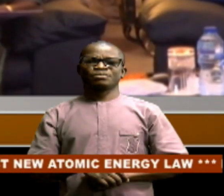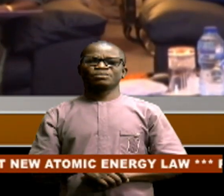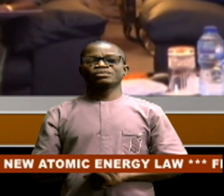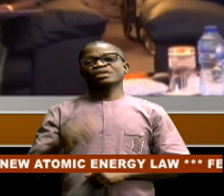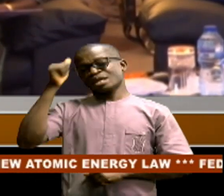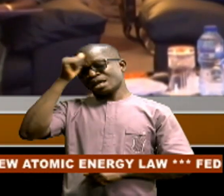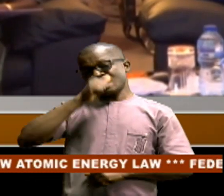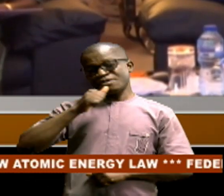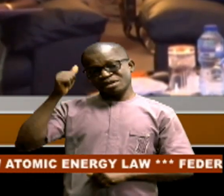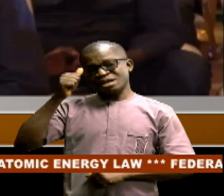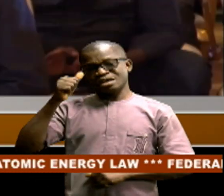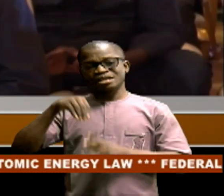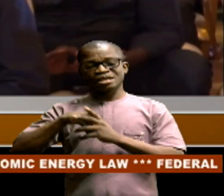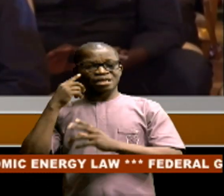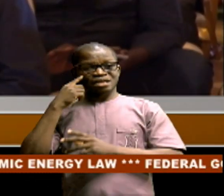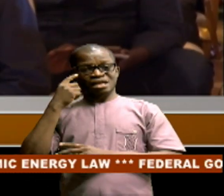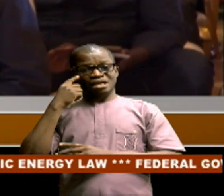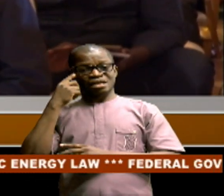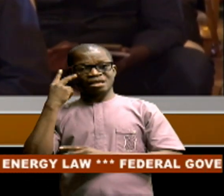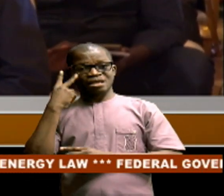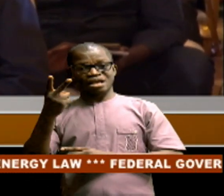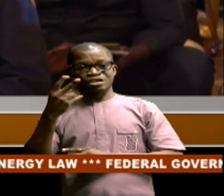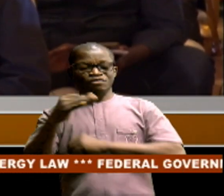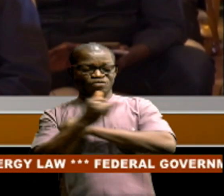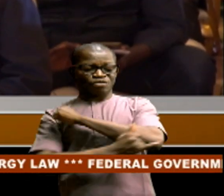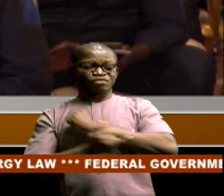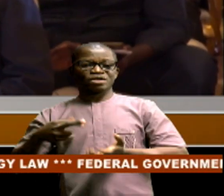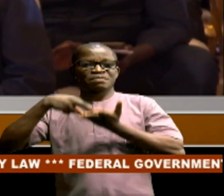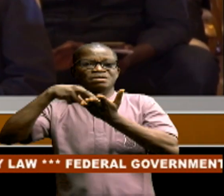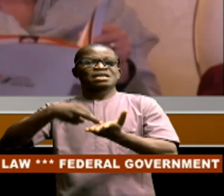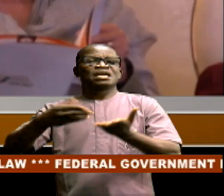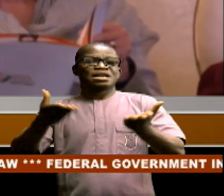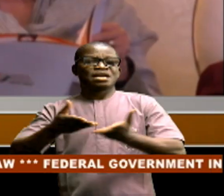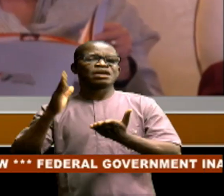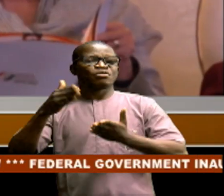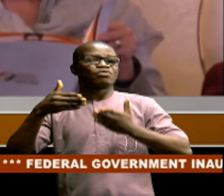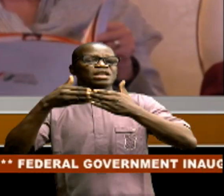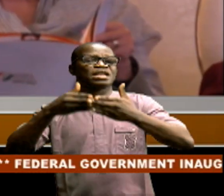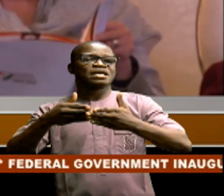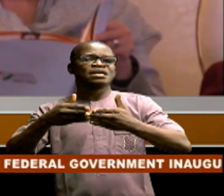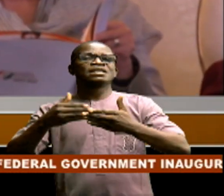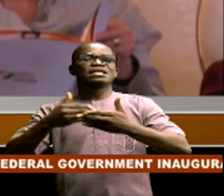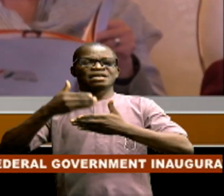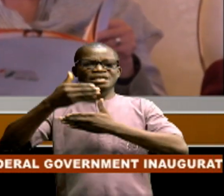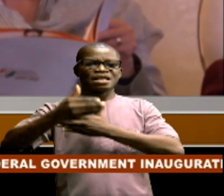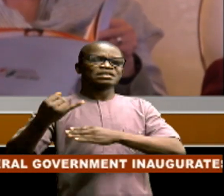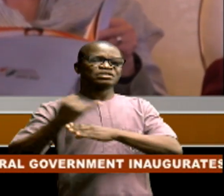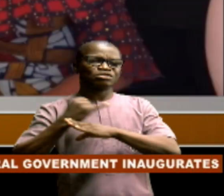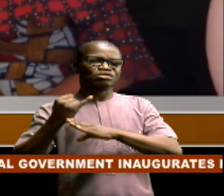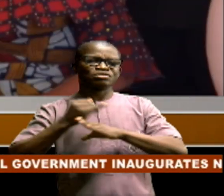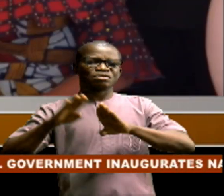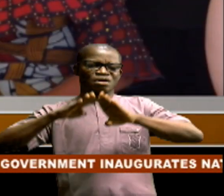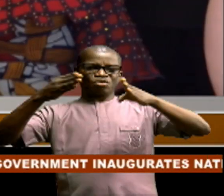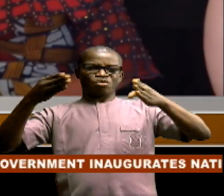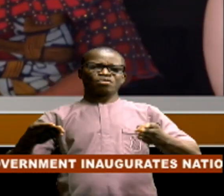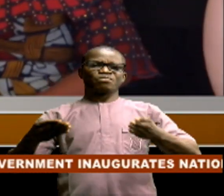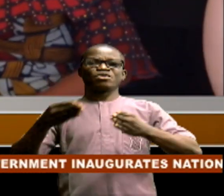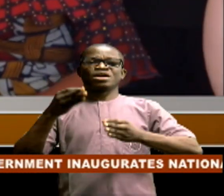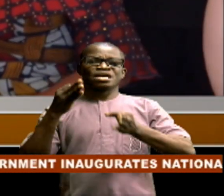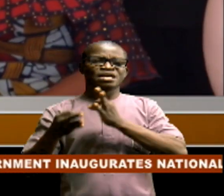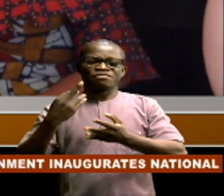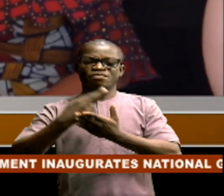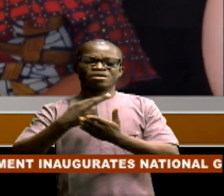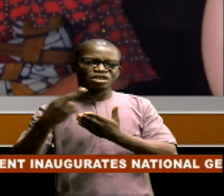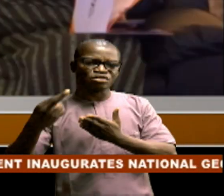Africa, in the eyes of the countries represented here, will lead the next industrial revolution if its huge